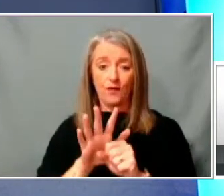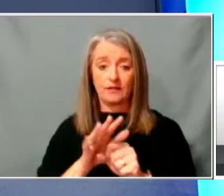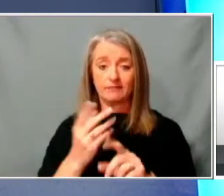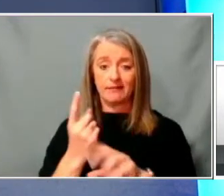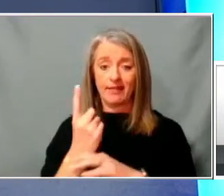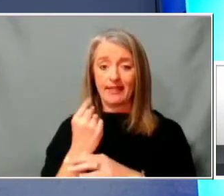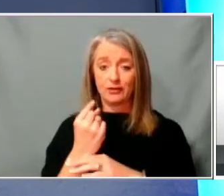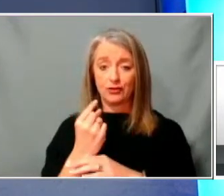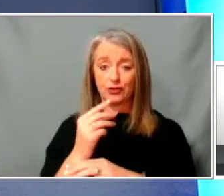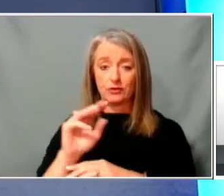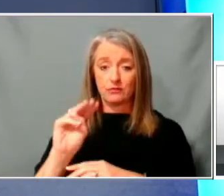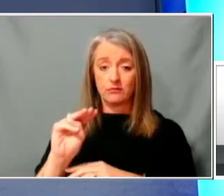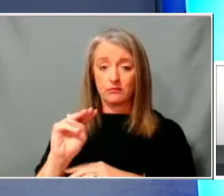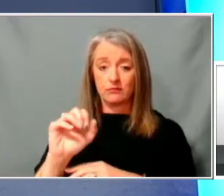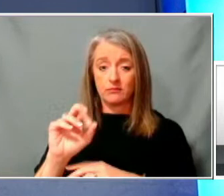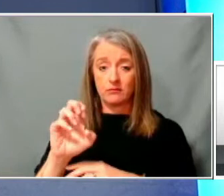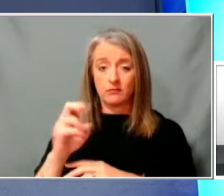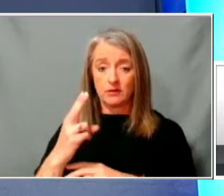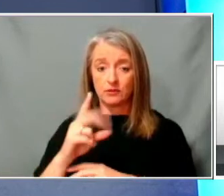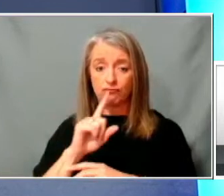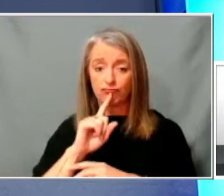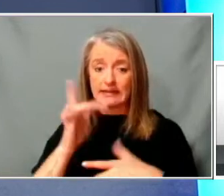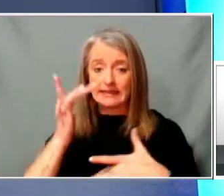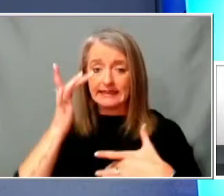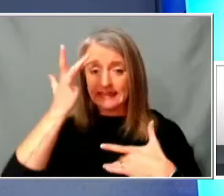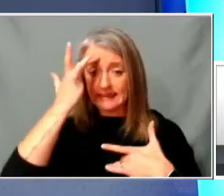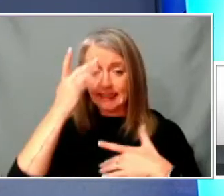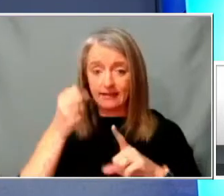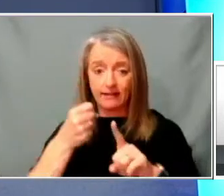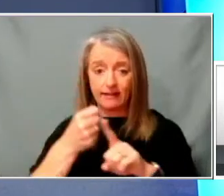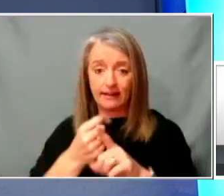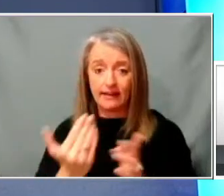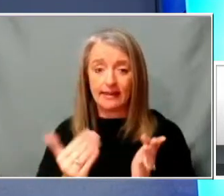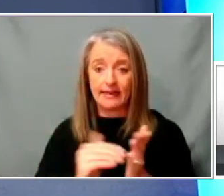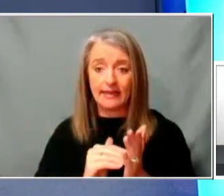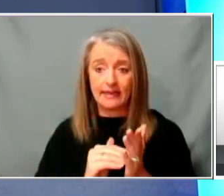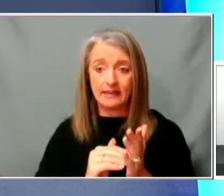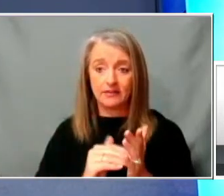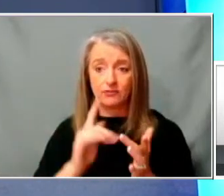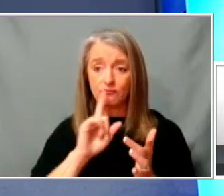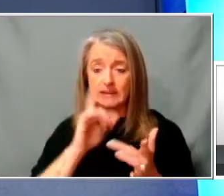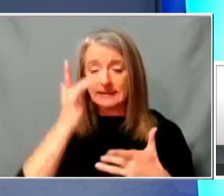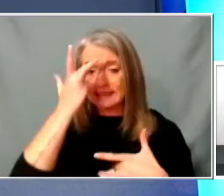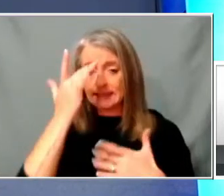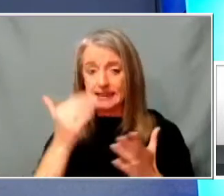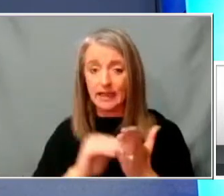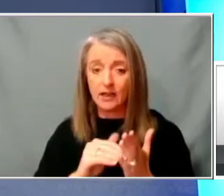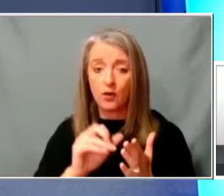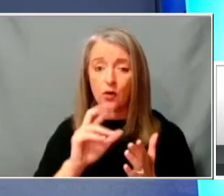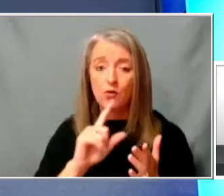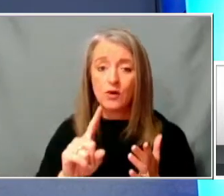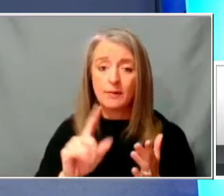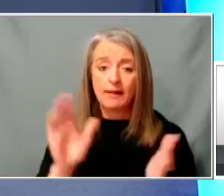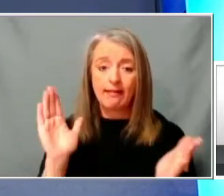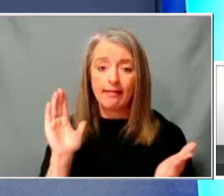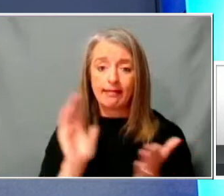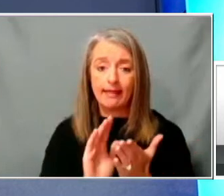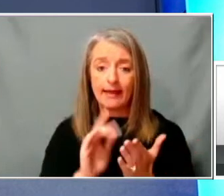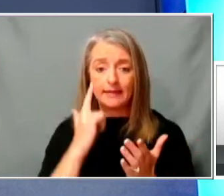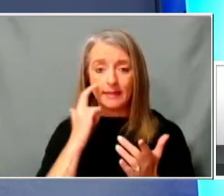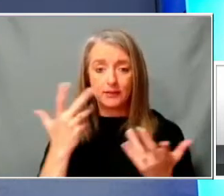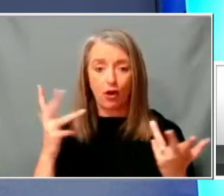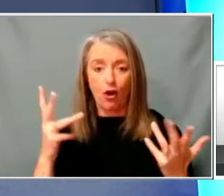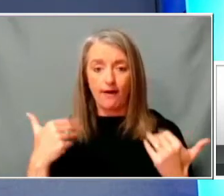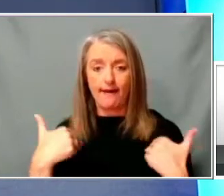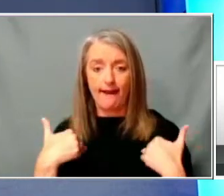Yeah. Was really sick. Yeah. If I get it again, am I going to be really sick again? Is it going to be a repeat, or will it be less because I already had those